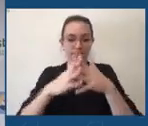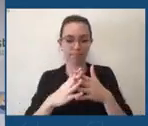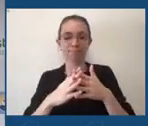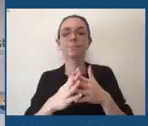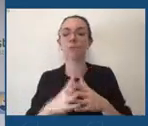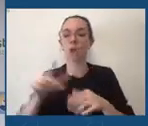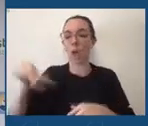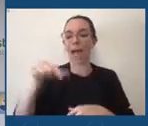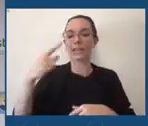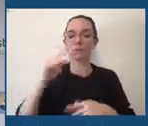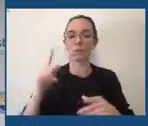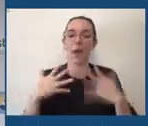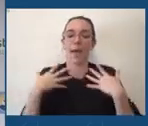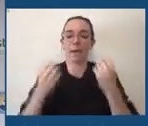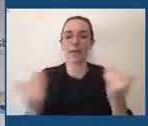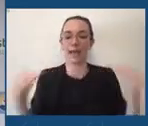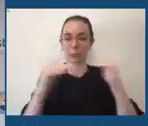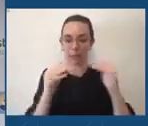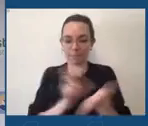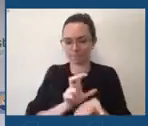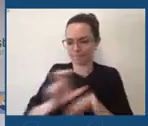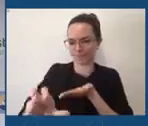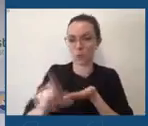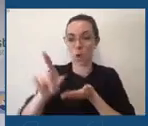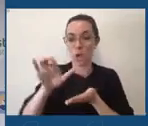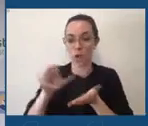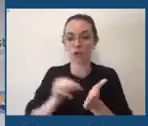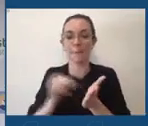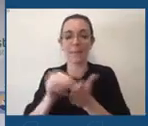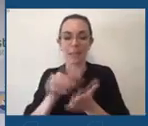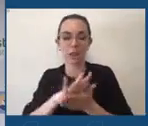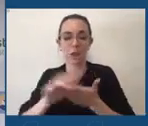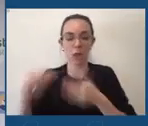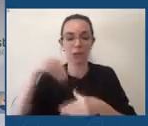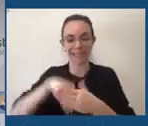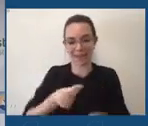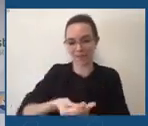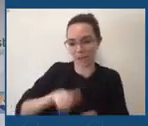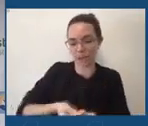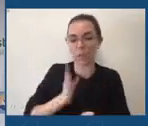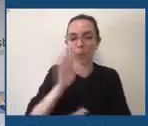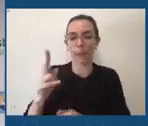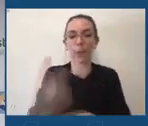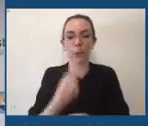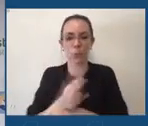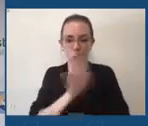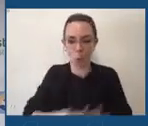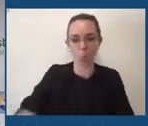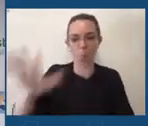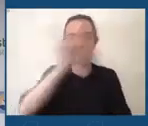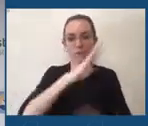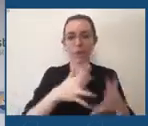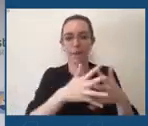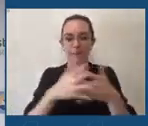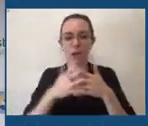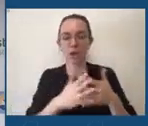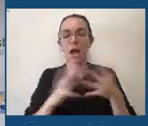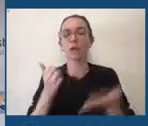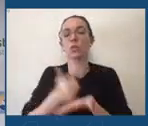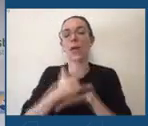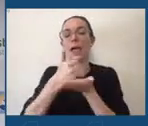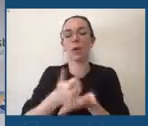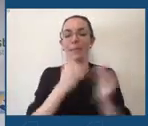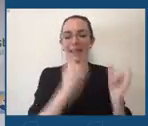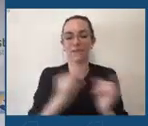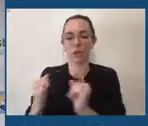over $100 million in a fund that we will use across America to help individuals improve